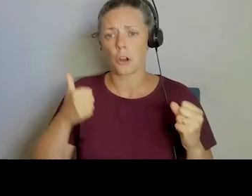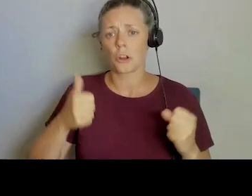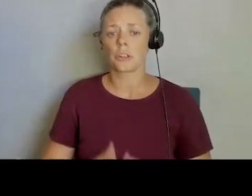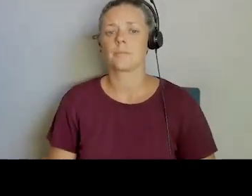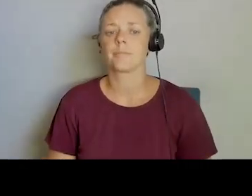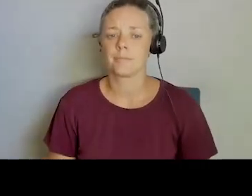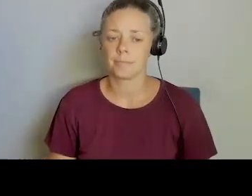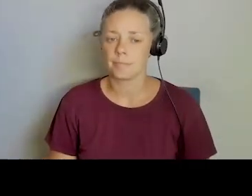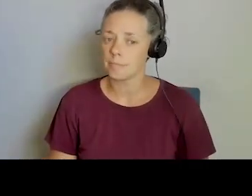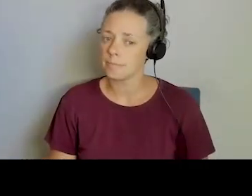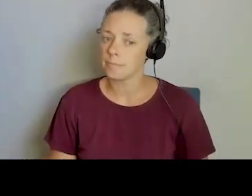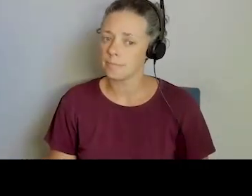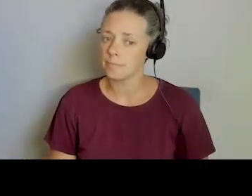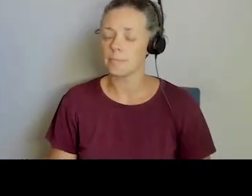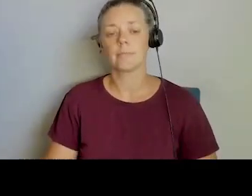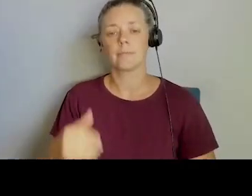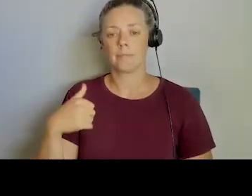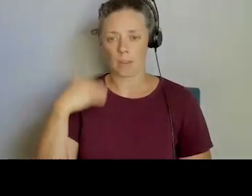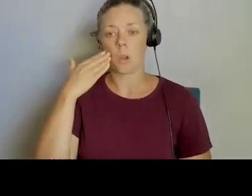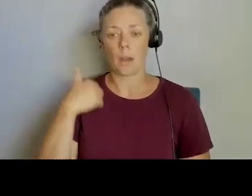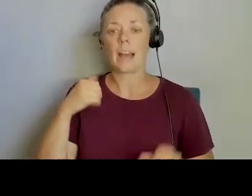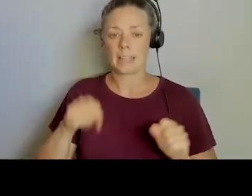I know that I will accomplish everything.